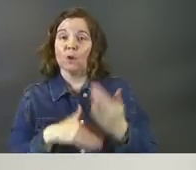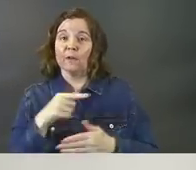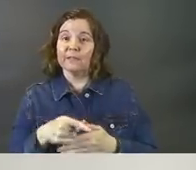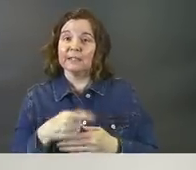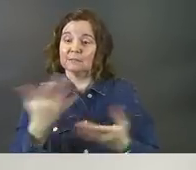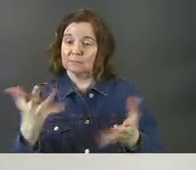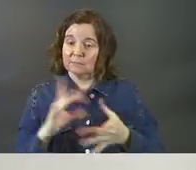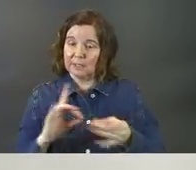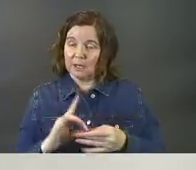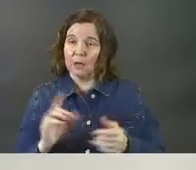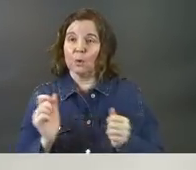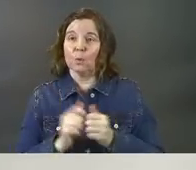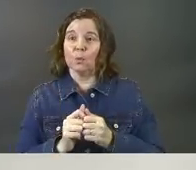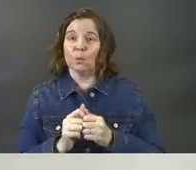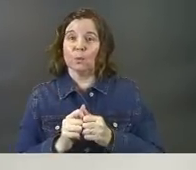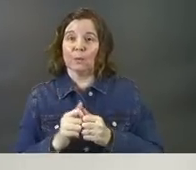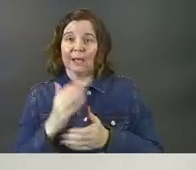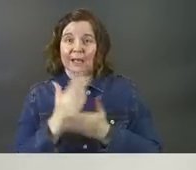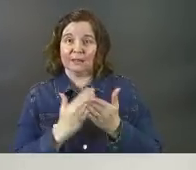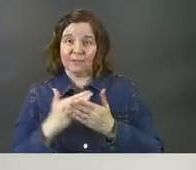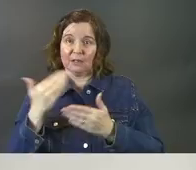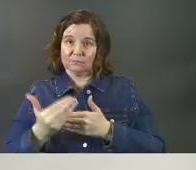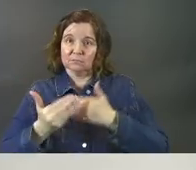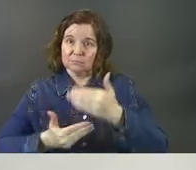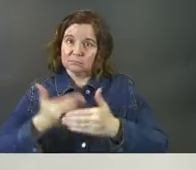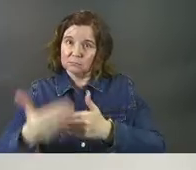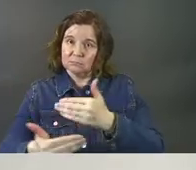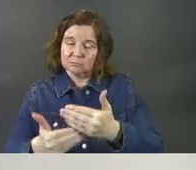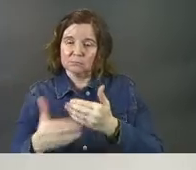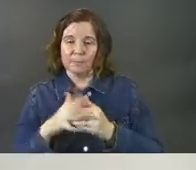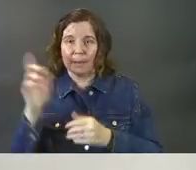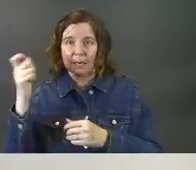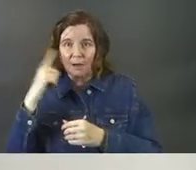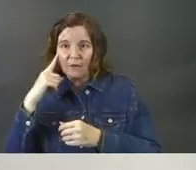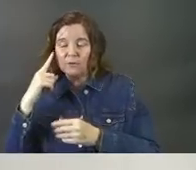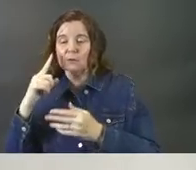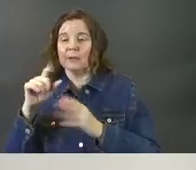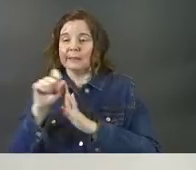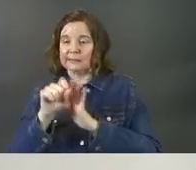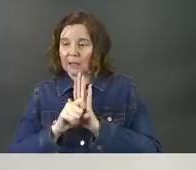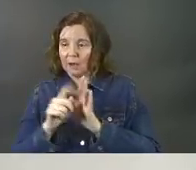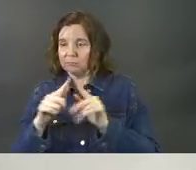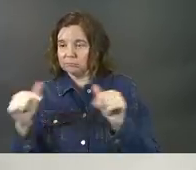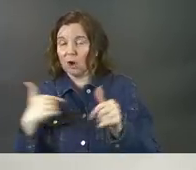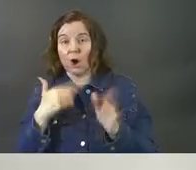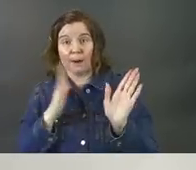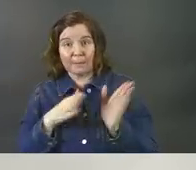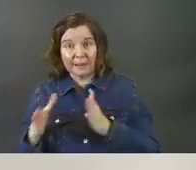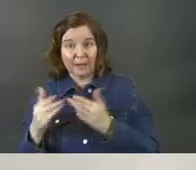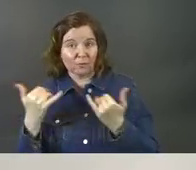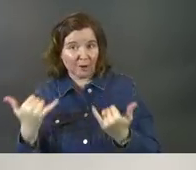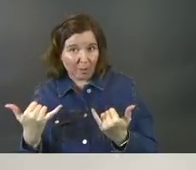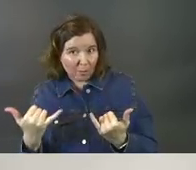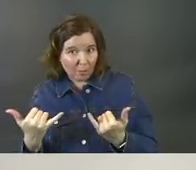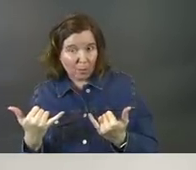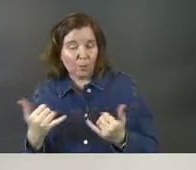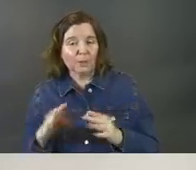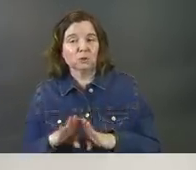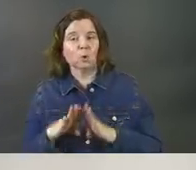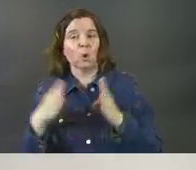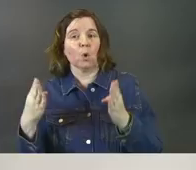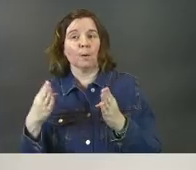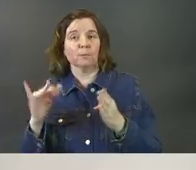of this being said, and with the phases that have been placed by our governing officials over our state, our plan as of now is